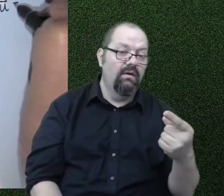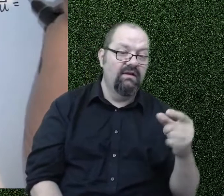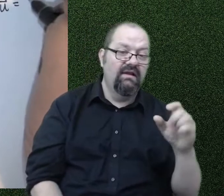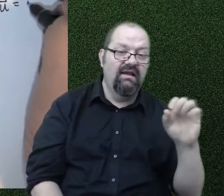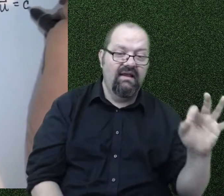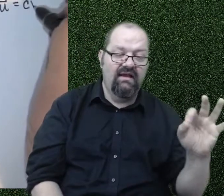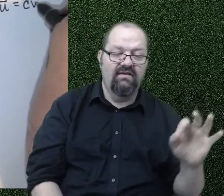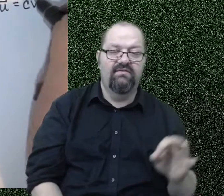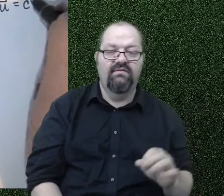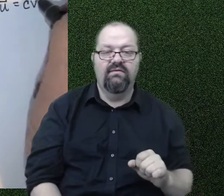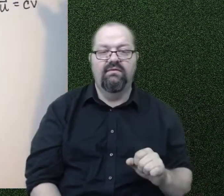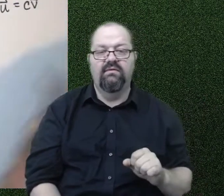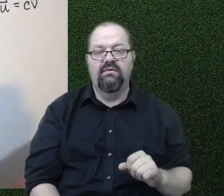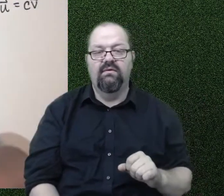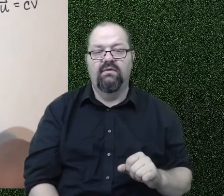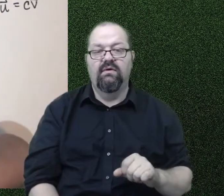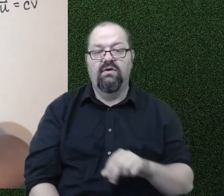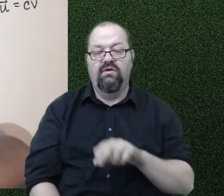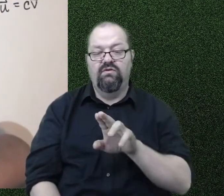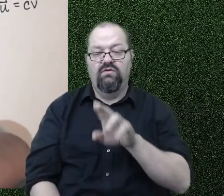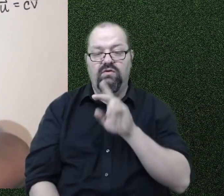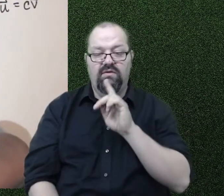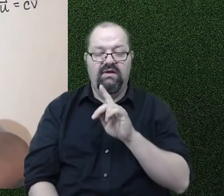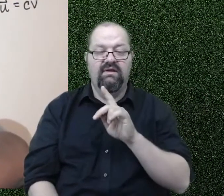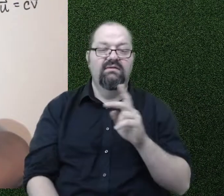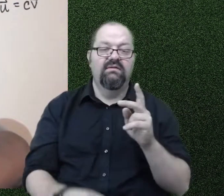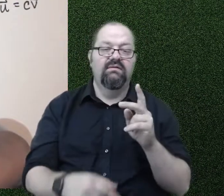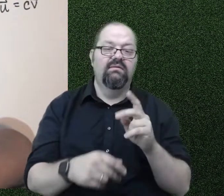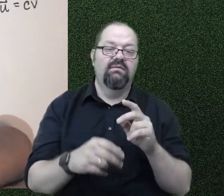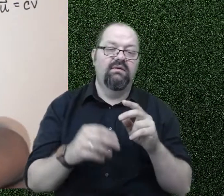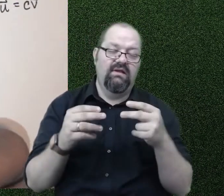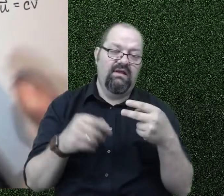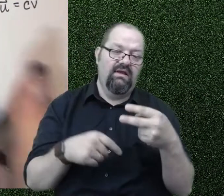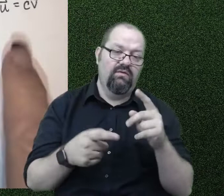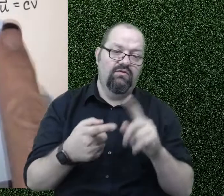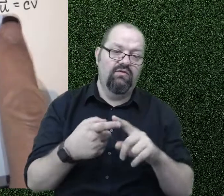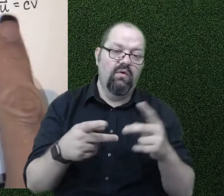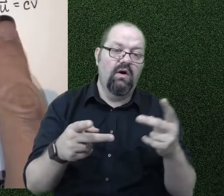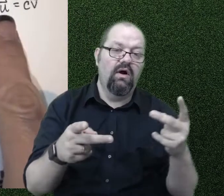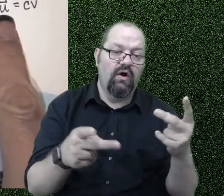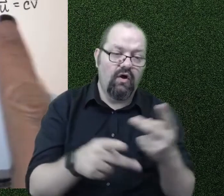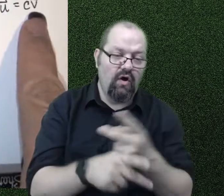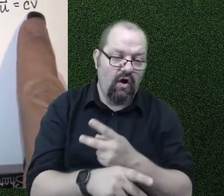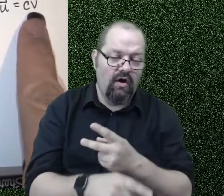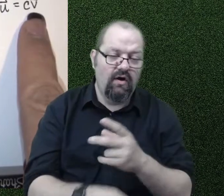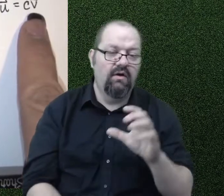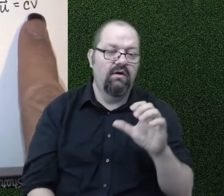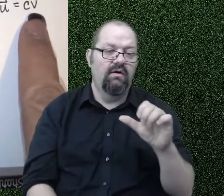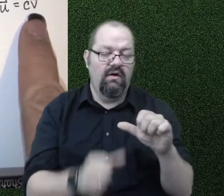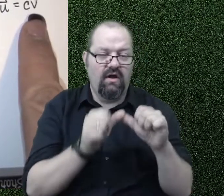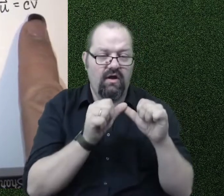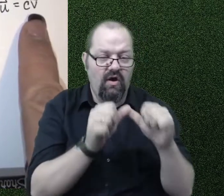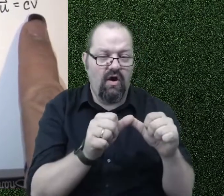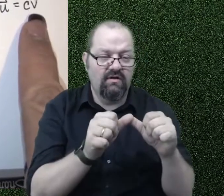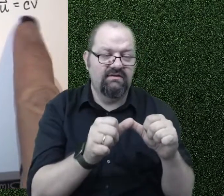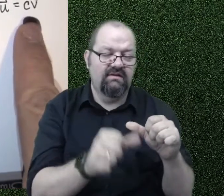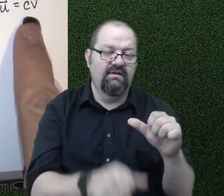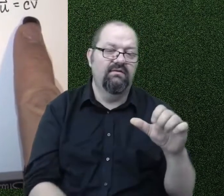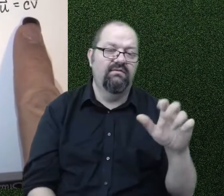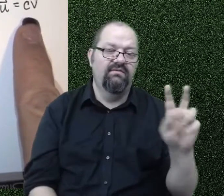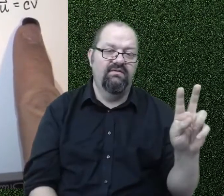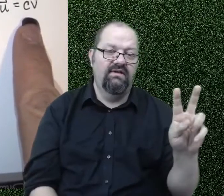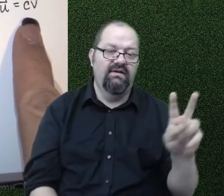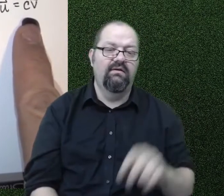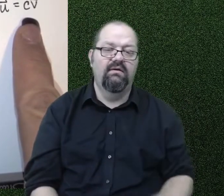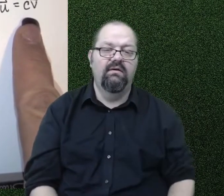u is a constant times v. That just means u is a rescaled version of v. I've